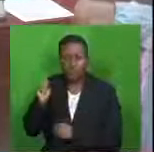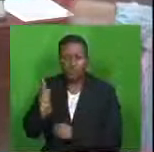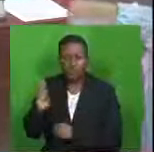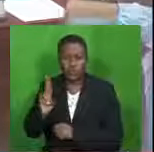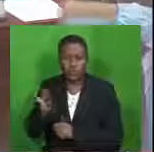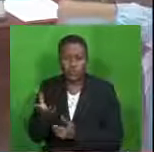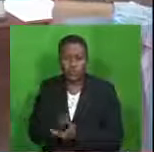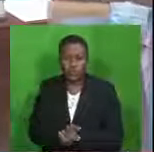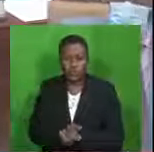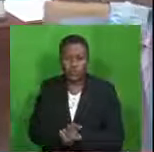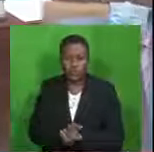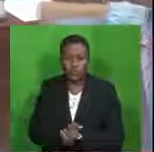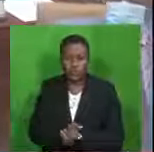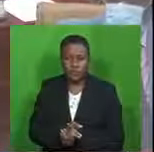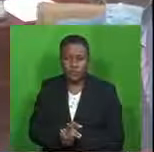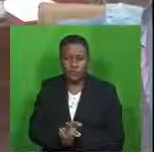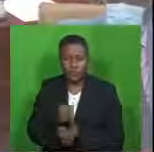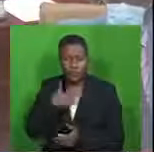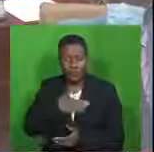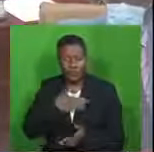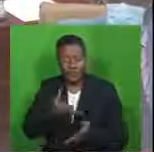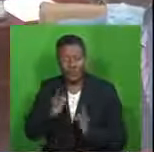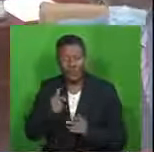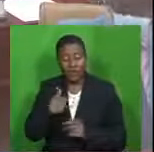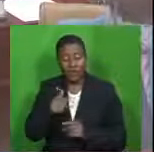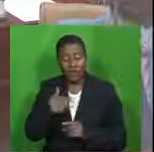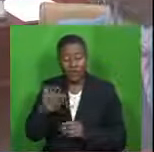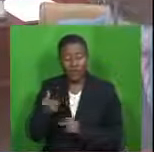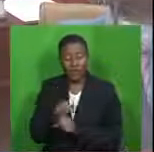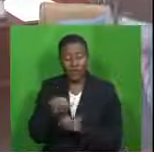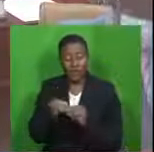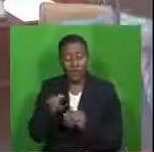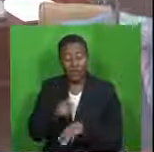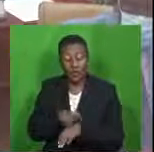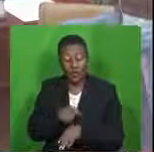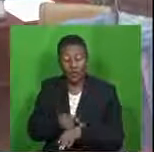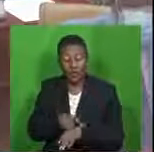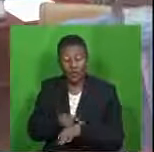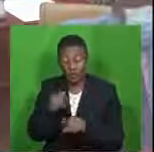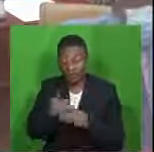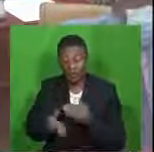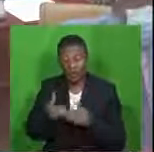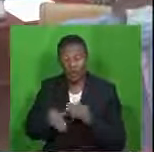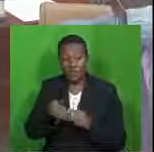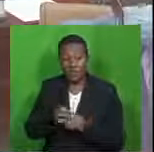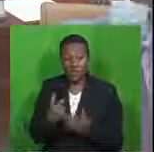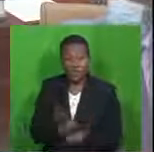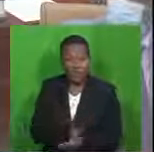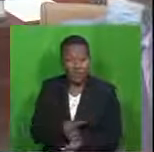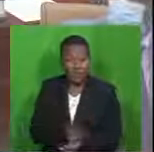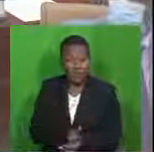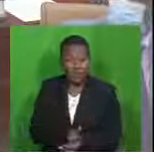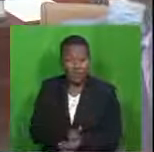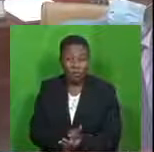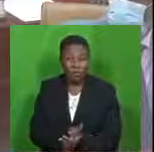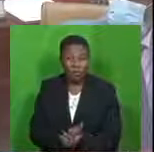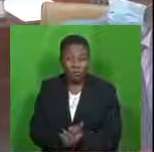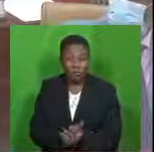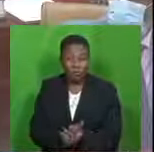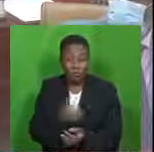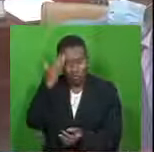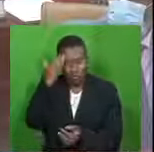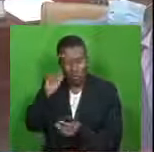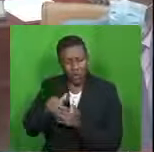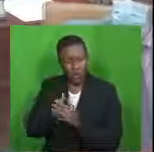Speaker, tolerate me for taking too much time. Finally, in Ghana, and that one, Mr., I don't know how you want to work